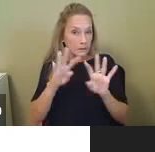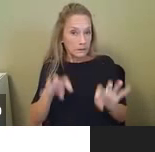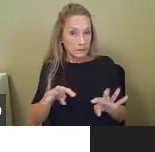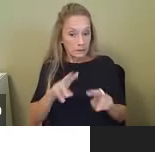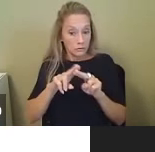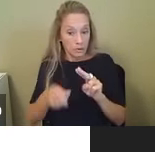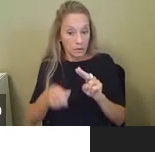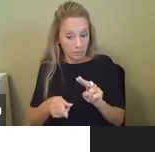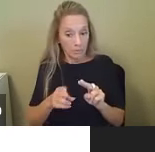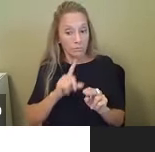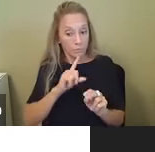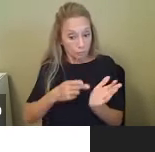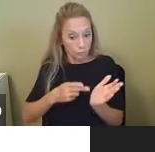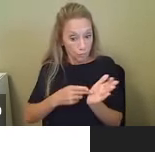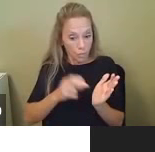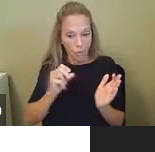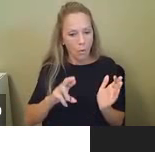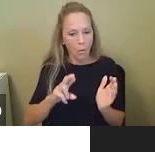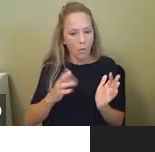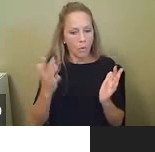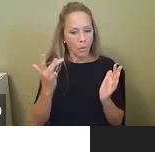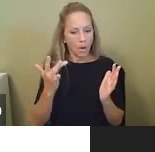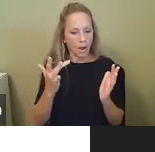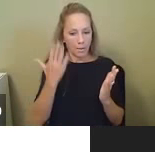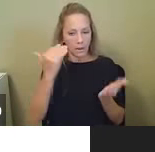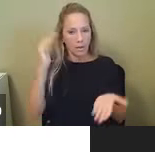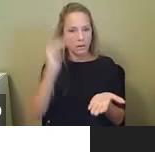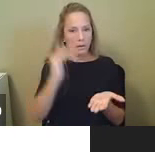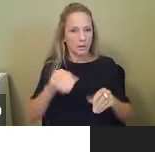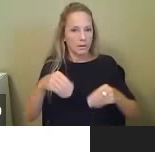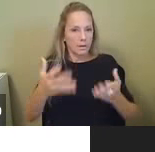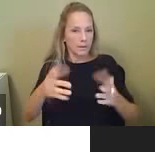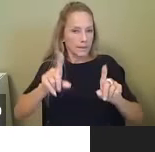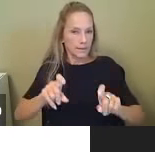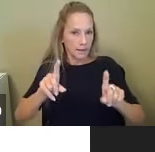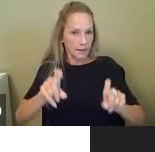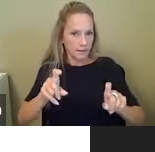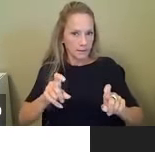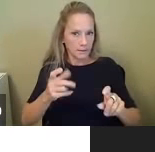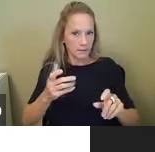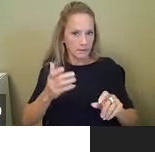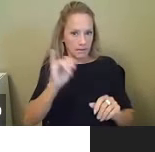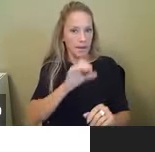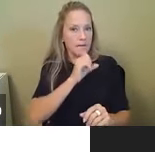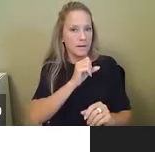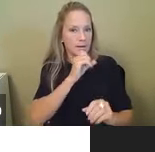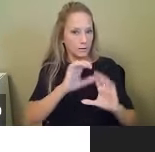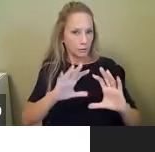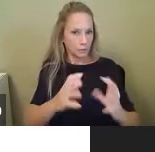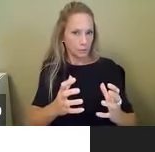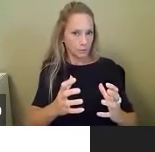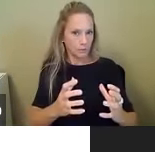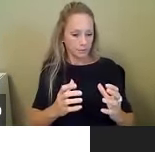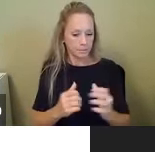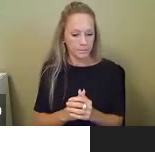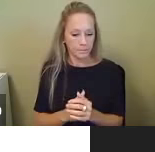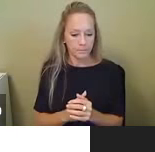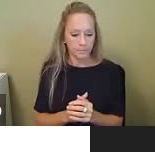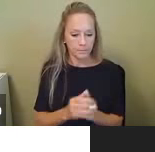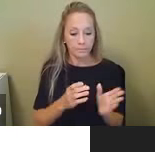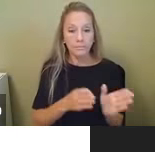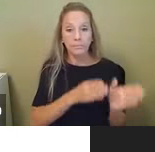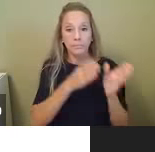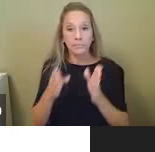is a real drop or if it's related to a decrease in testing in that age group from last week to this week. So next slide,